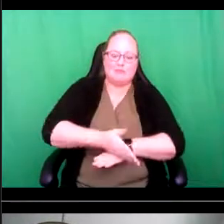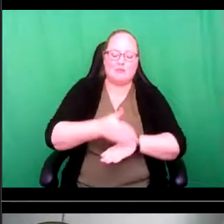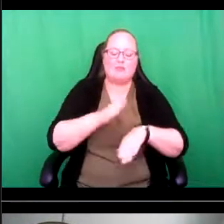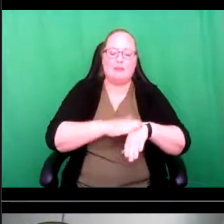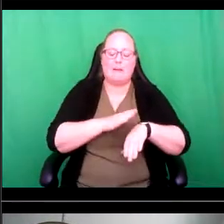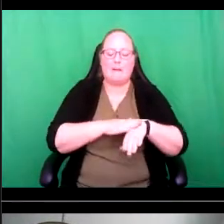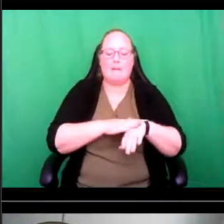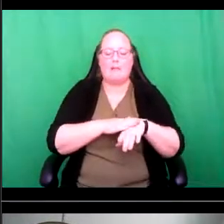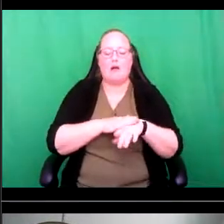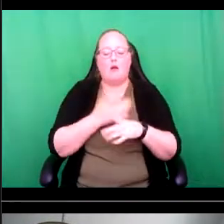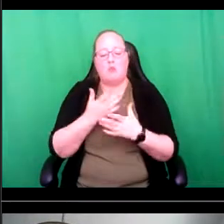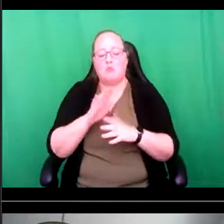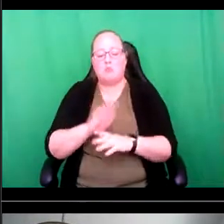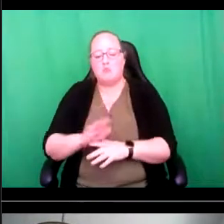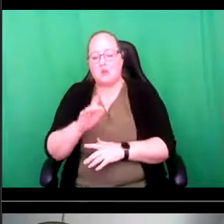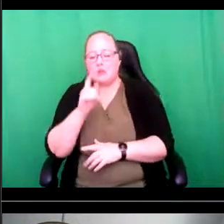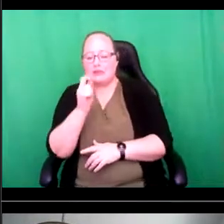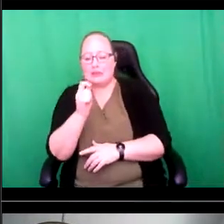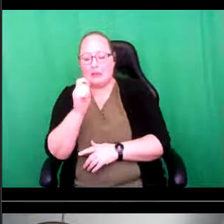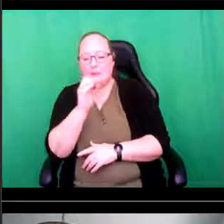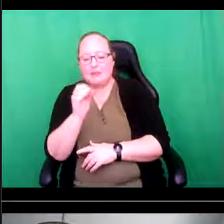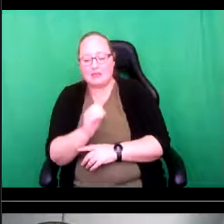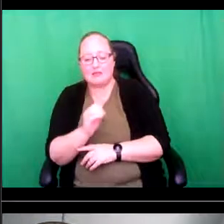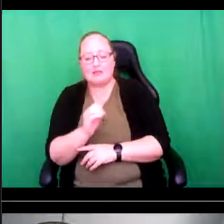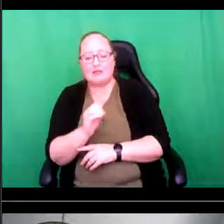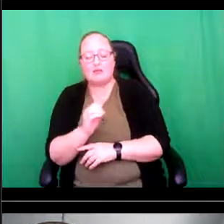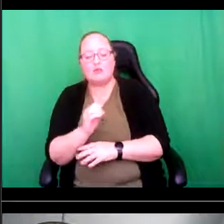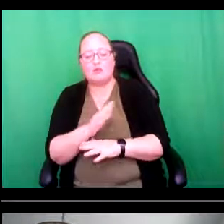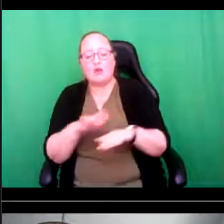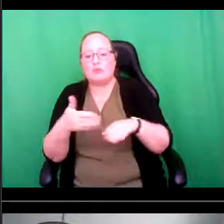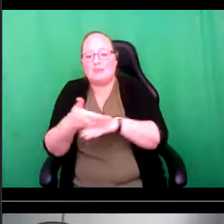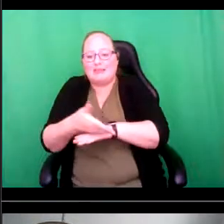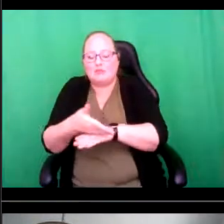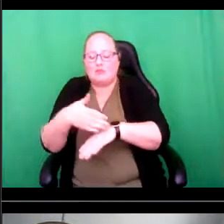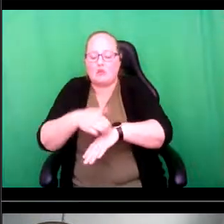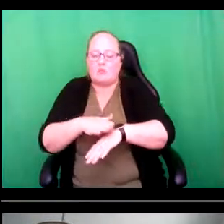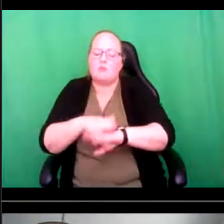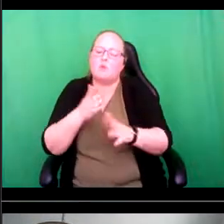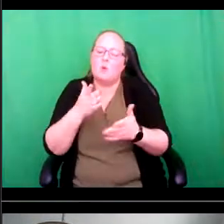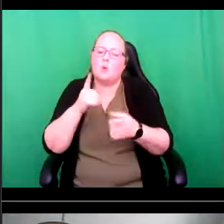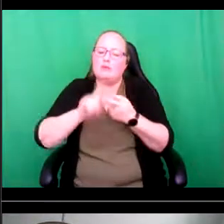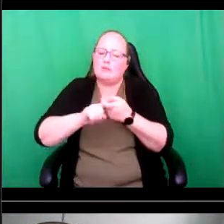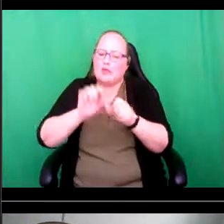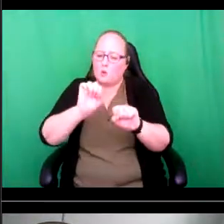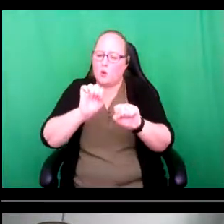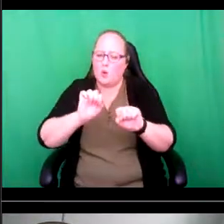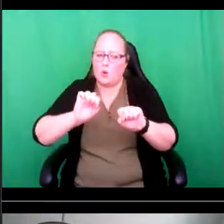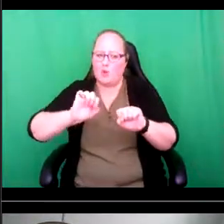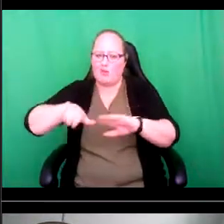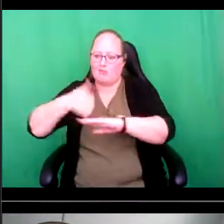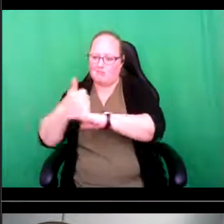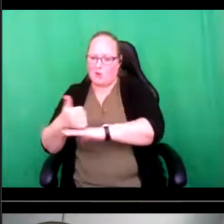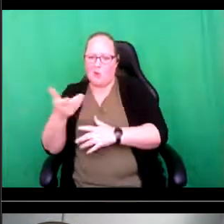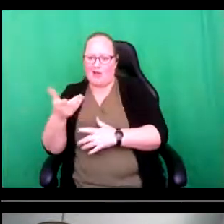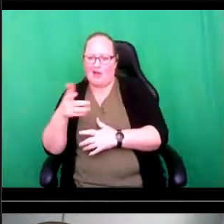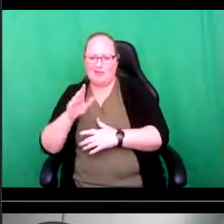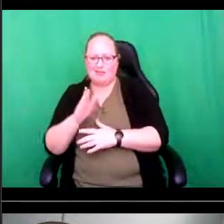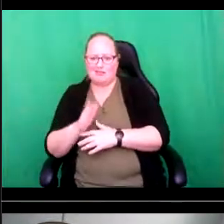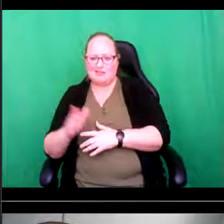on whether you're east or west of the M25. Also worth mentioning that we are increasing capacity on